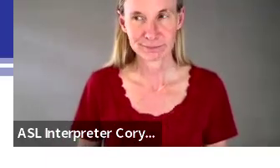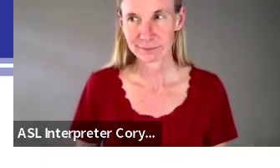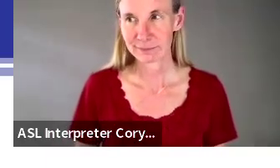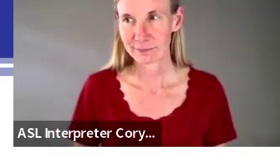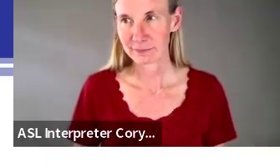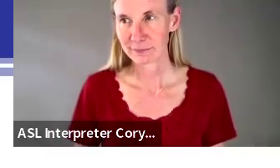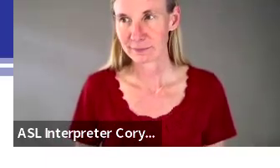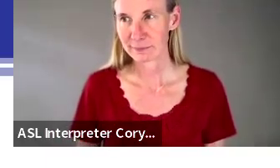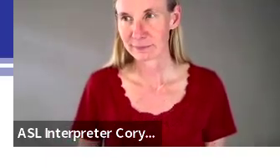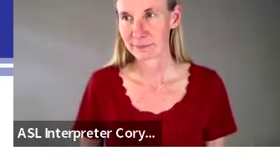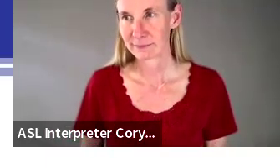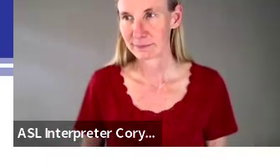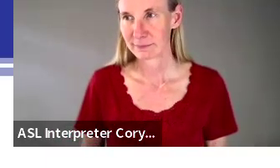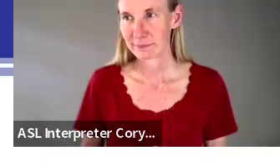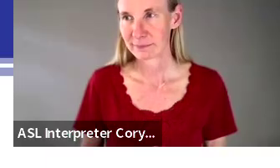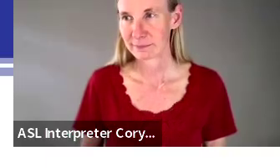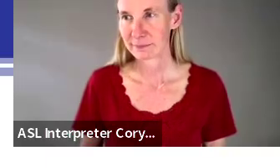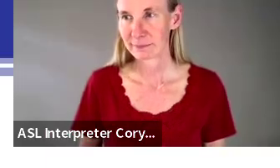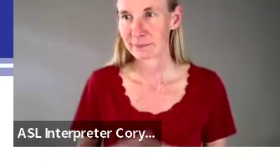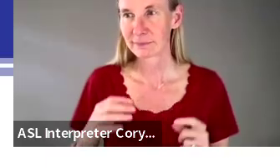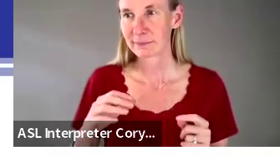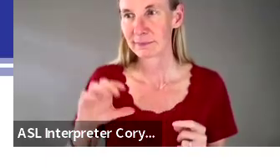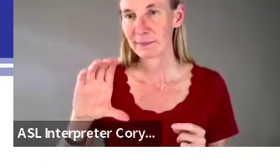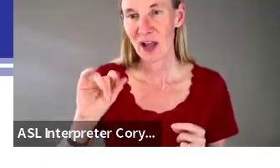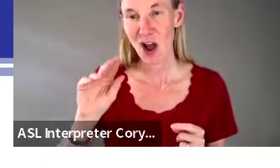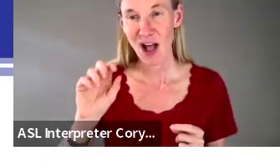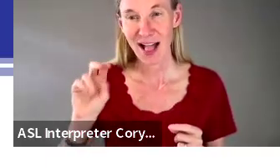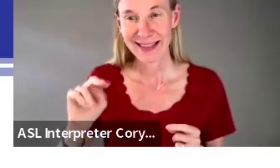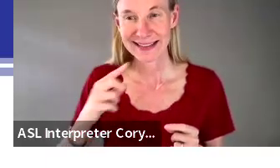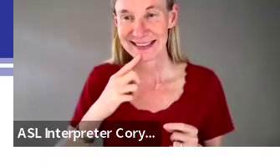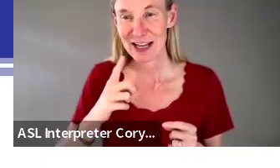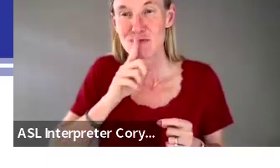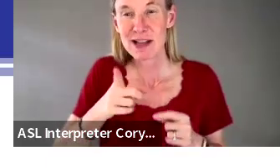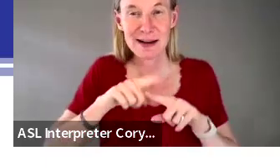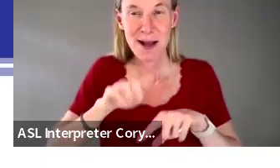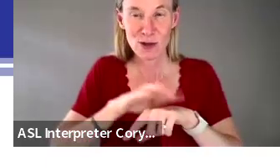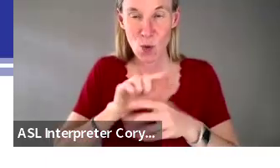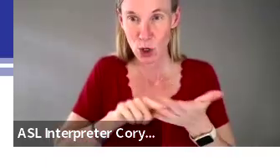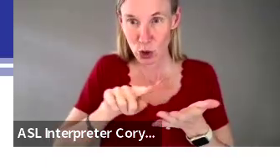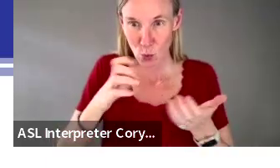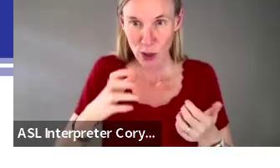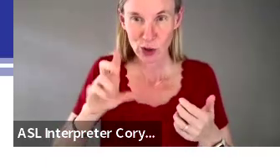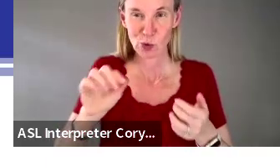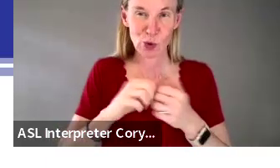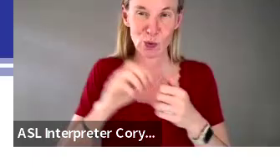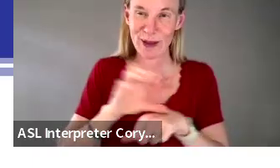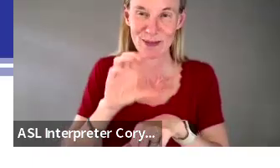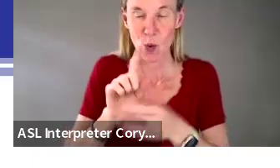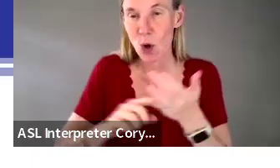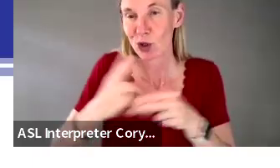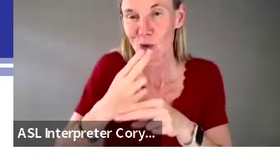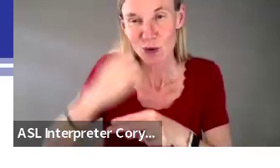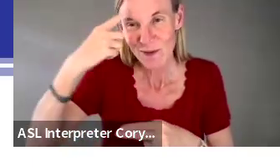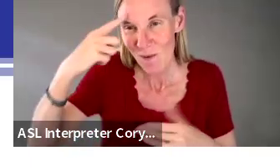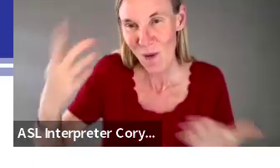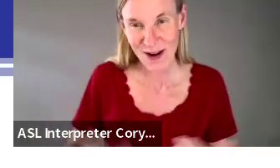really depends on what you want to do or what the user wants to do with the computer.